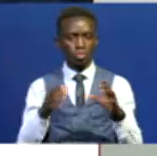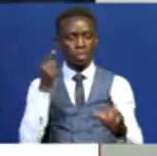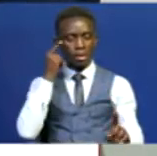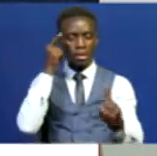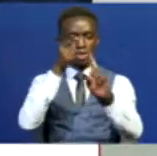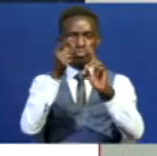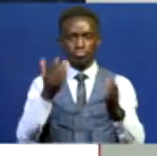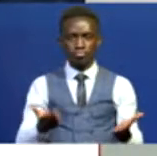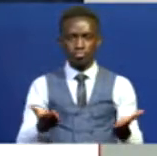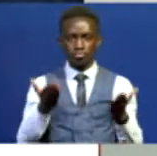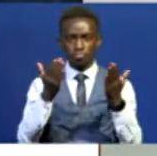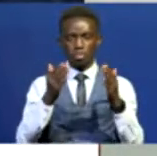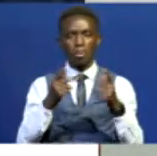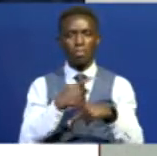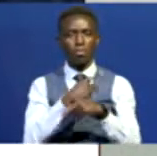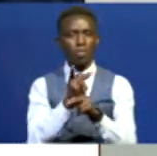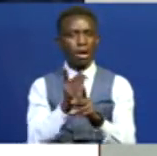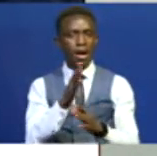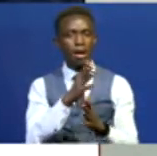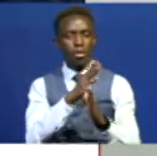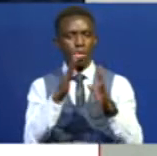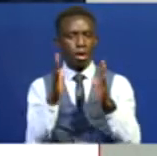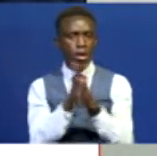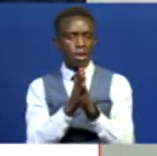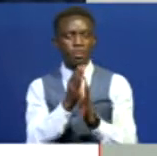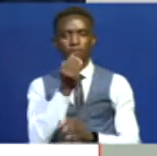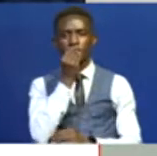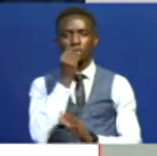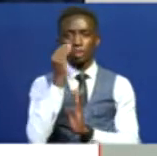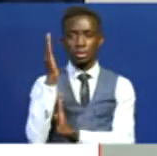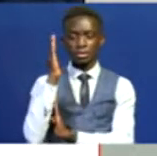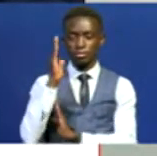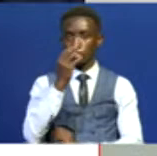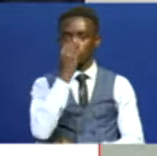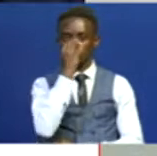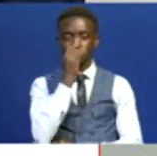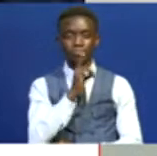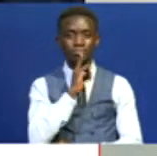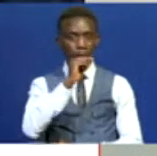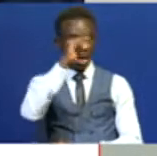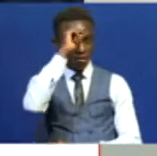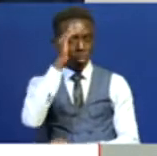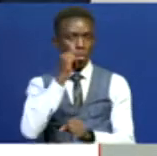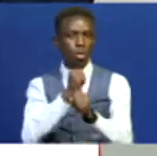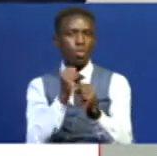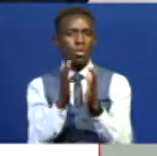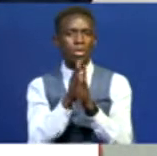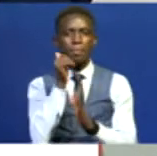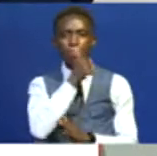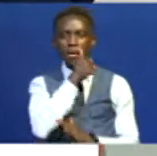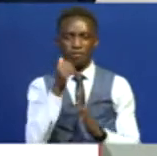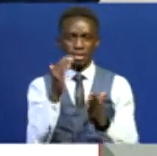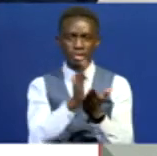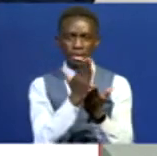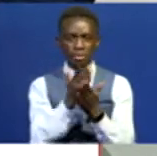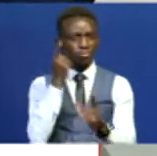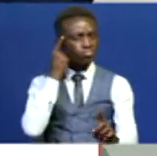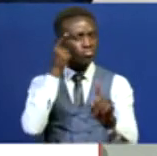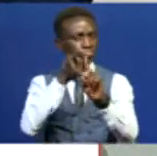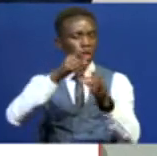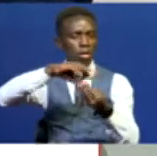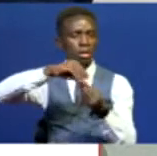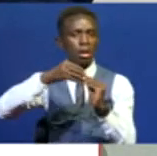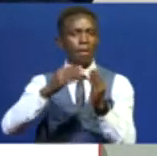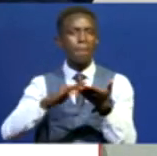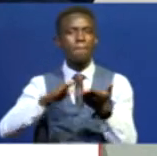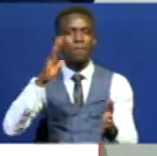with food insecurity. President William Ruto says the government will also work with the private sector to create more innovative solutions aimed at making